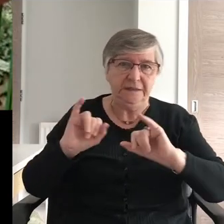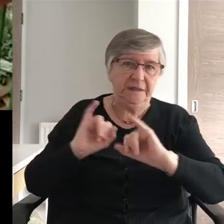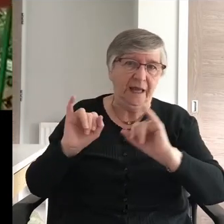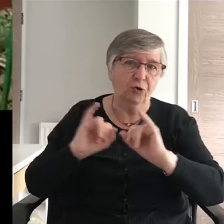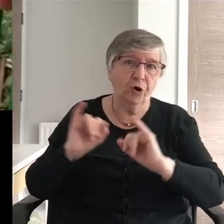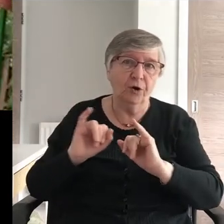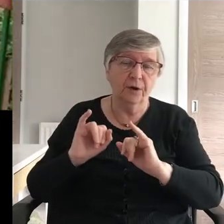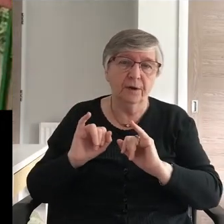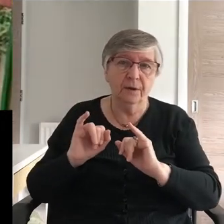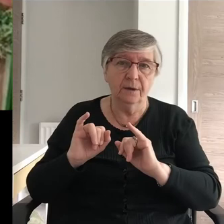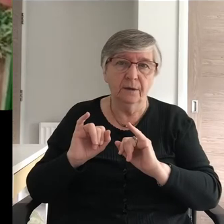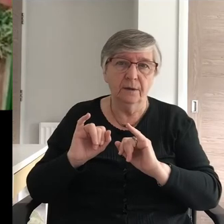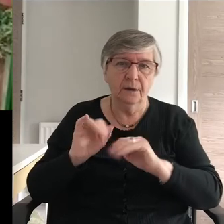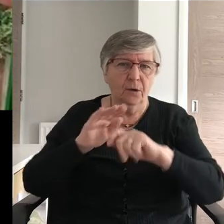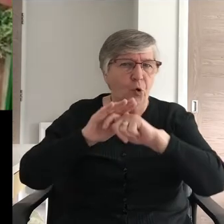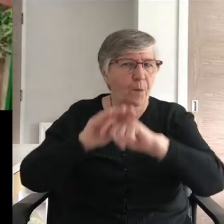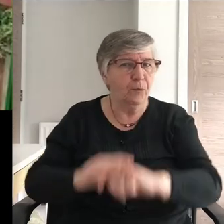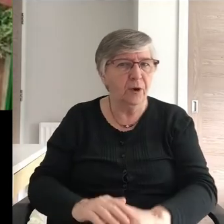terror,